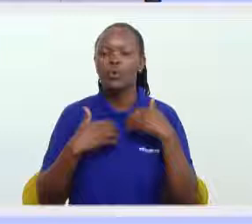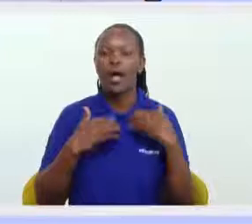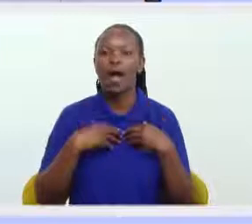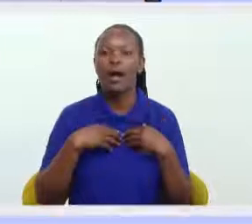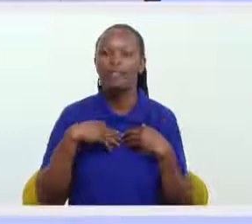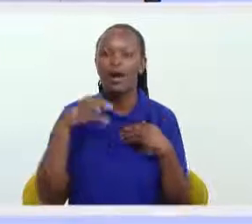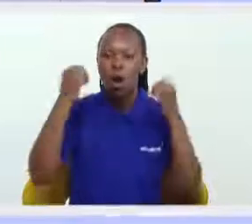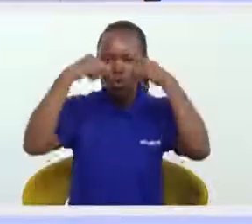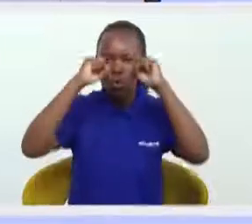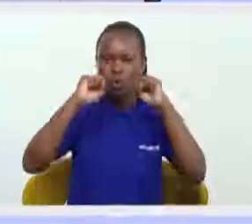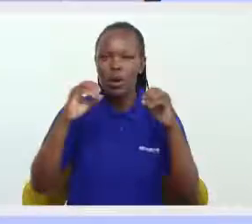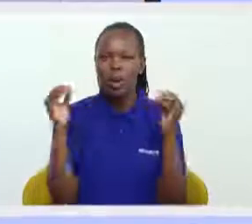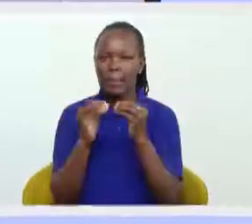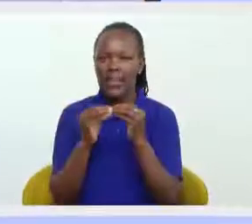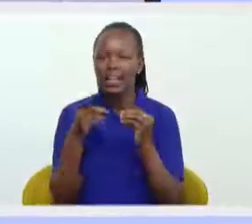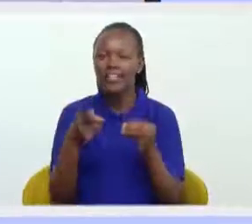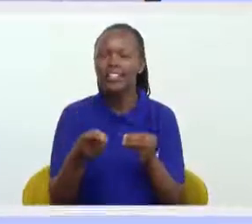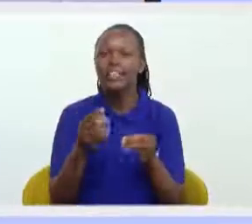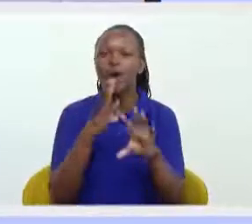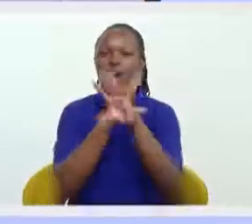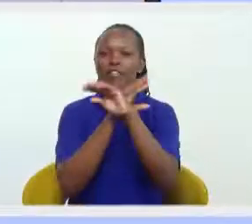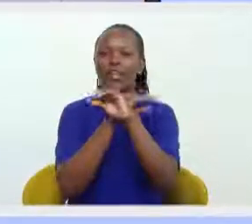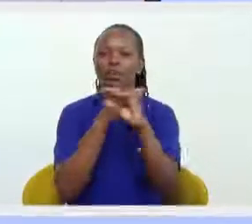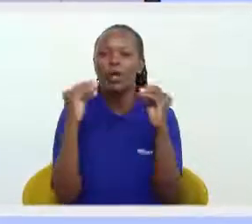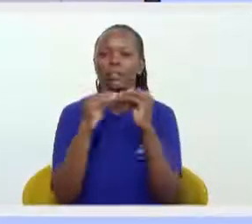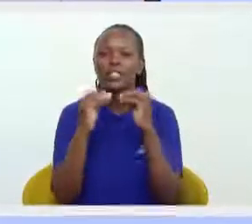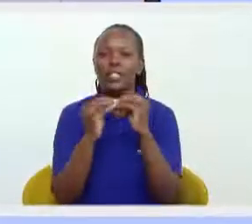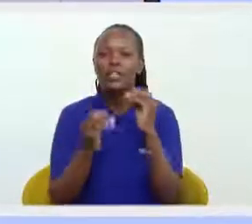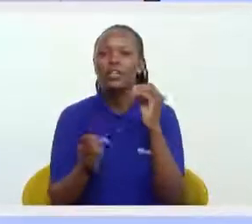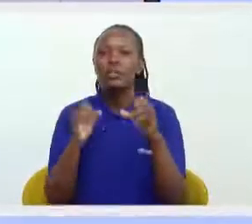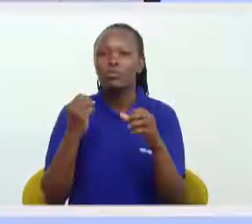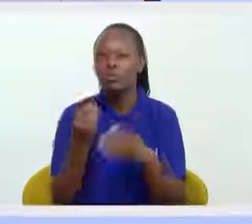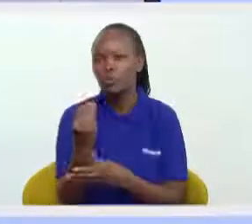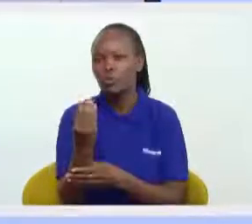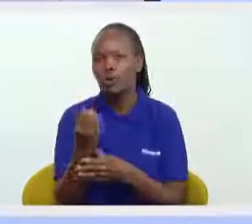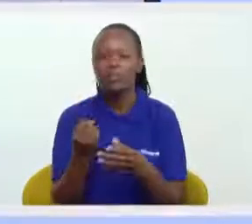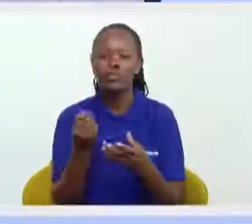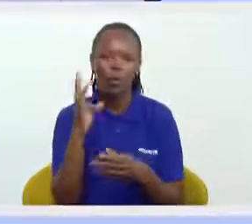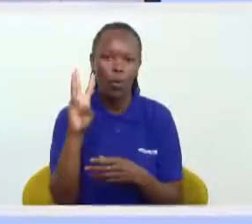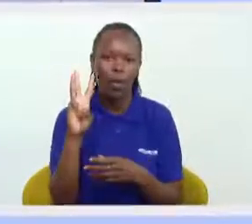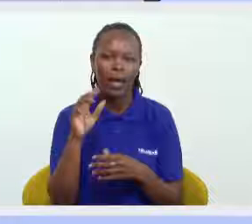which is our virtual meeting software, has captions for virtual meetings.